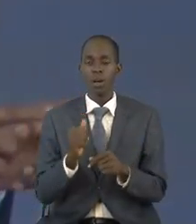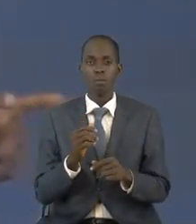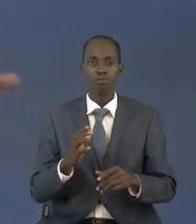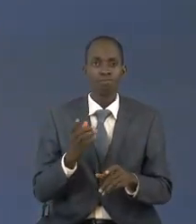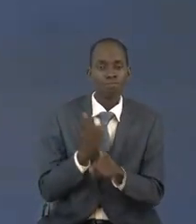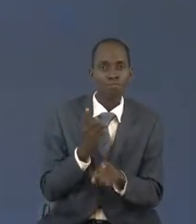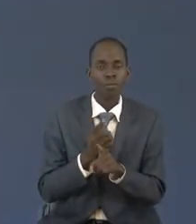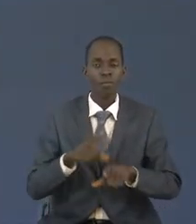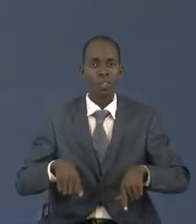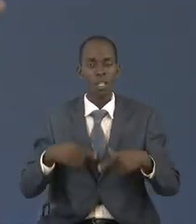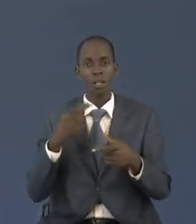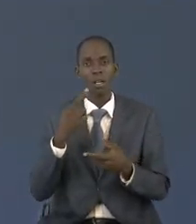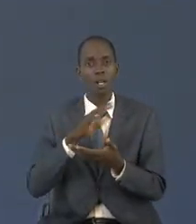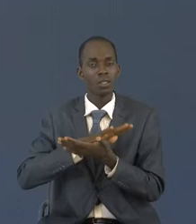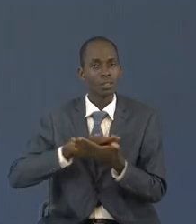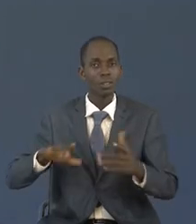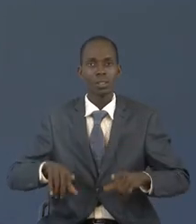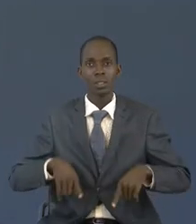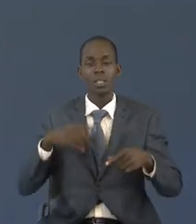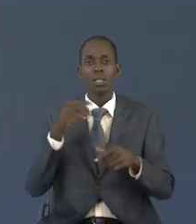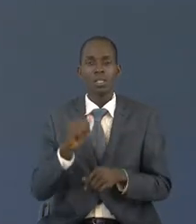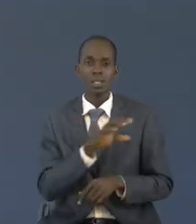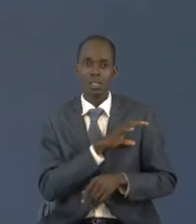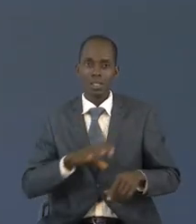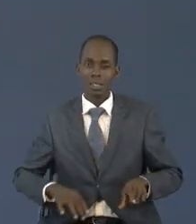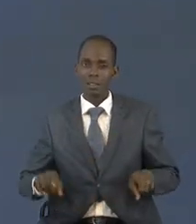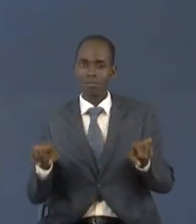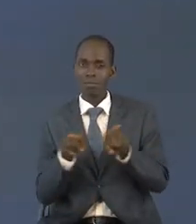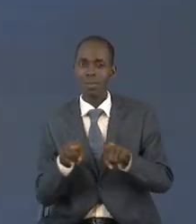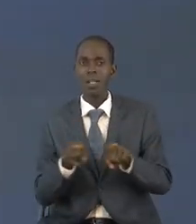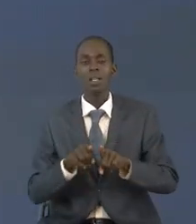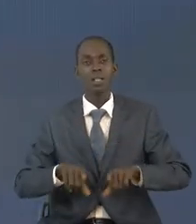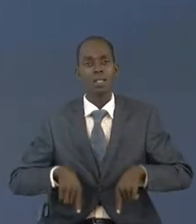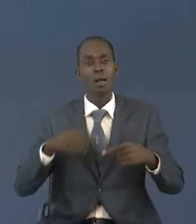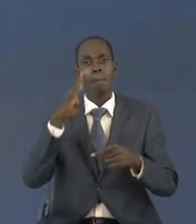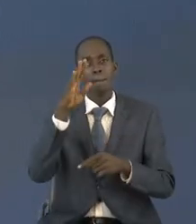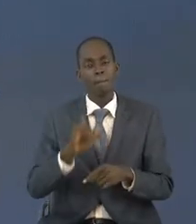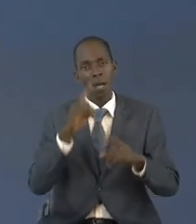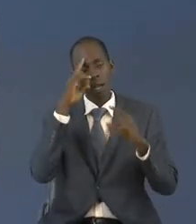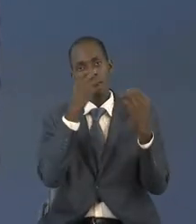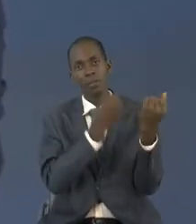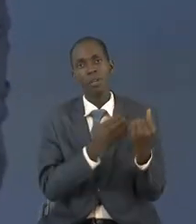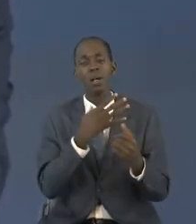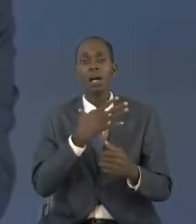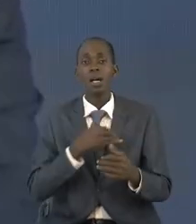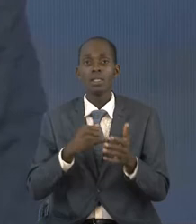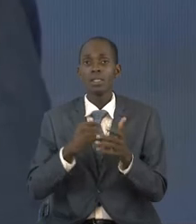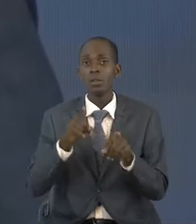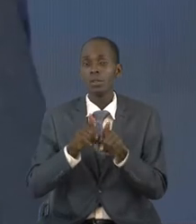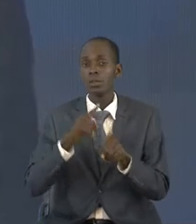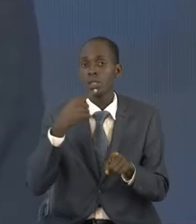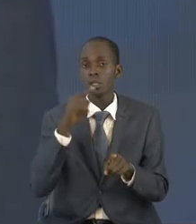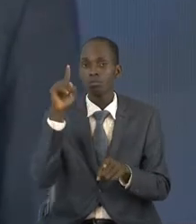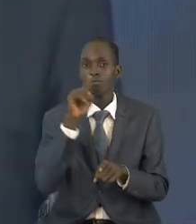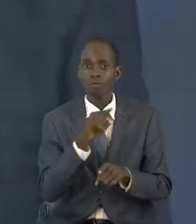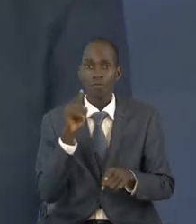righteous life, a Christ-like life by faith. And then he tells us, he says, therefore,